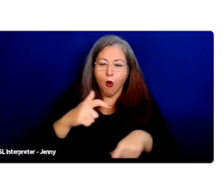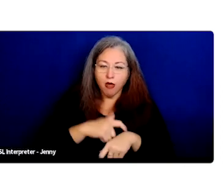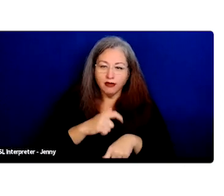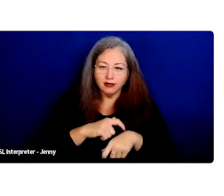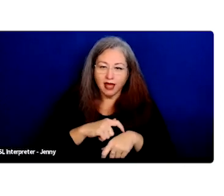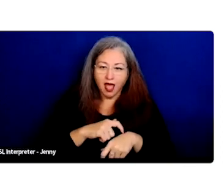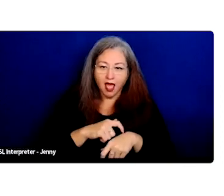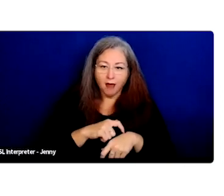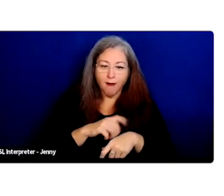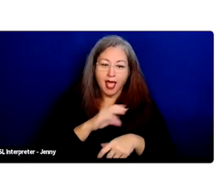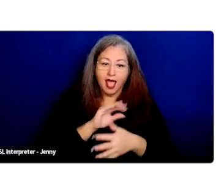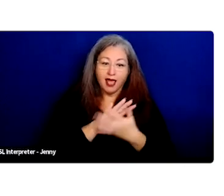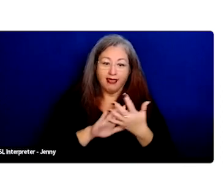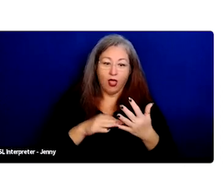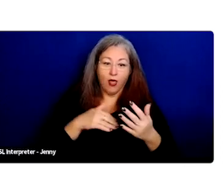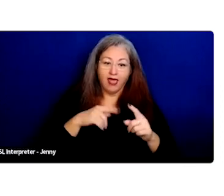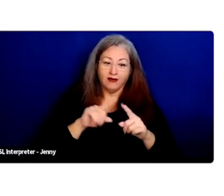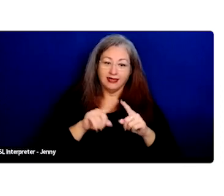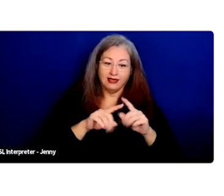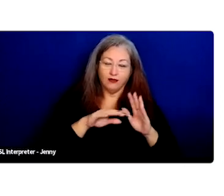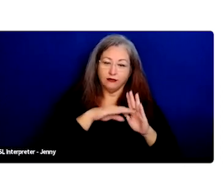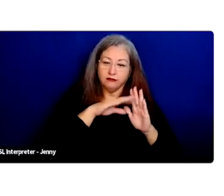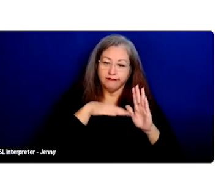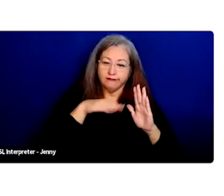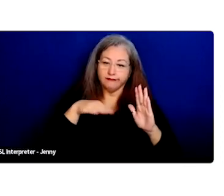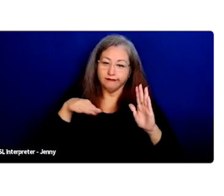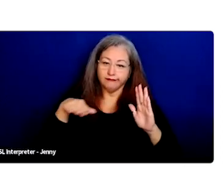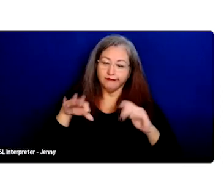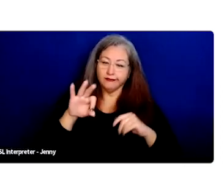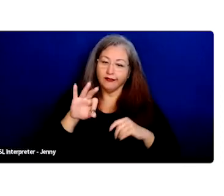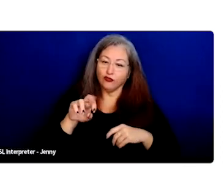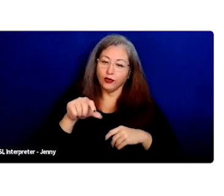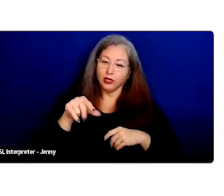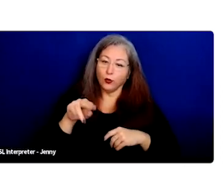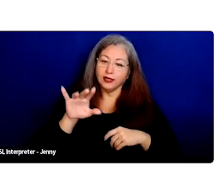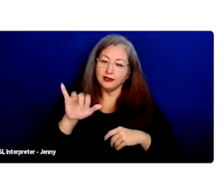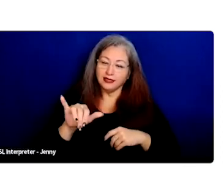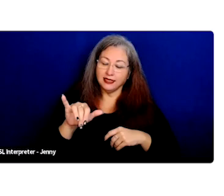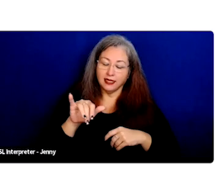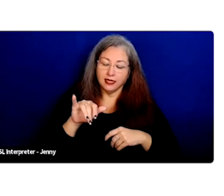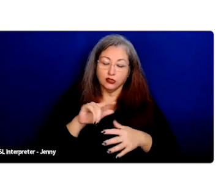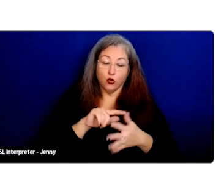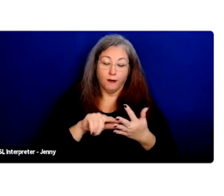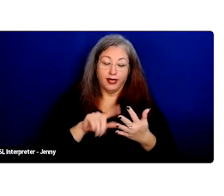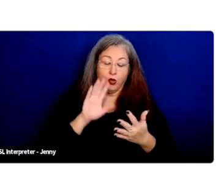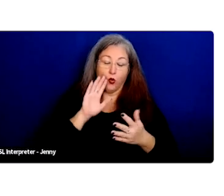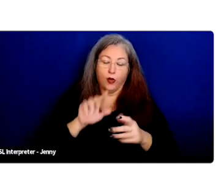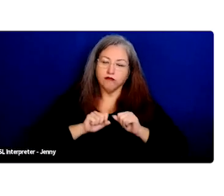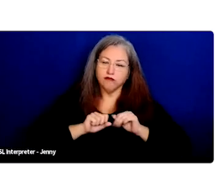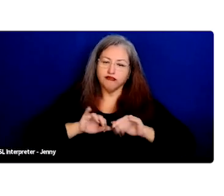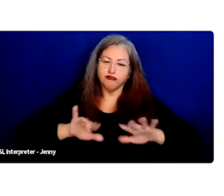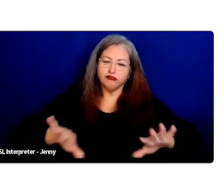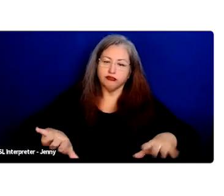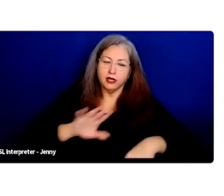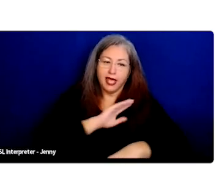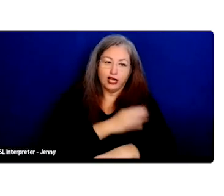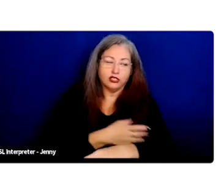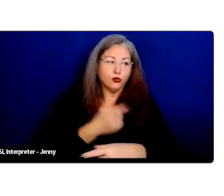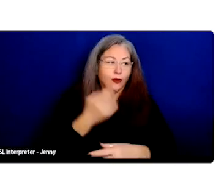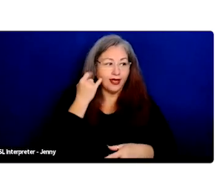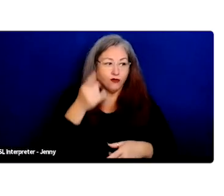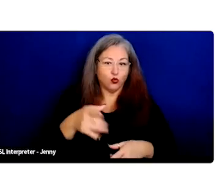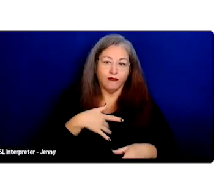they all have a frequency, and they all emit energy. when we're experiencing